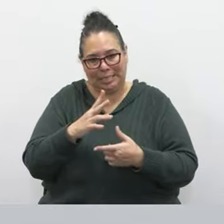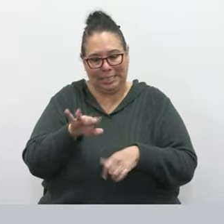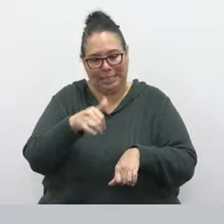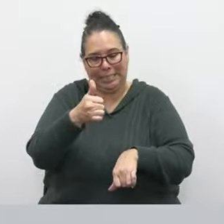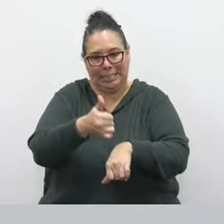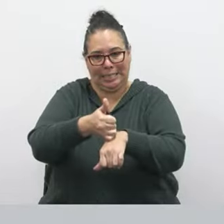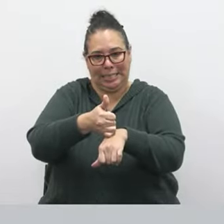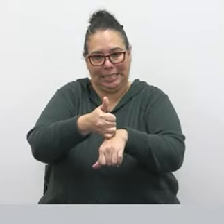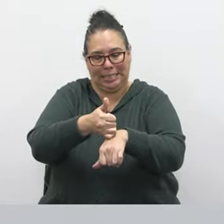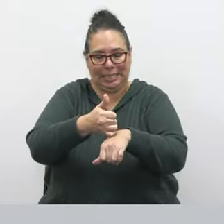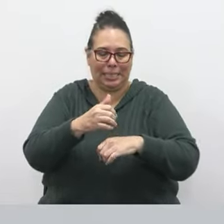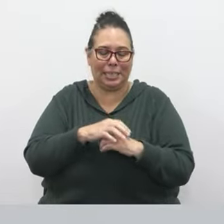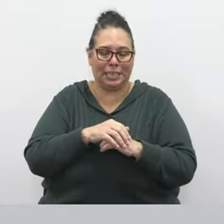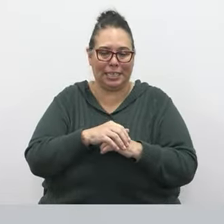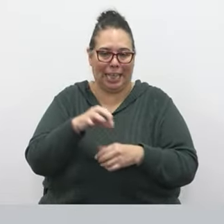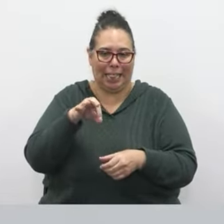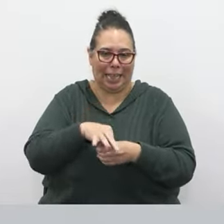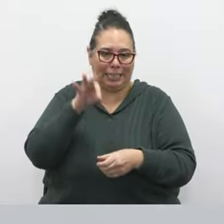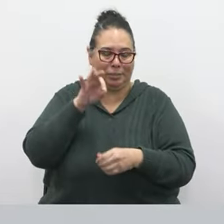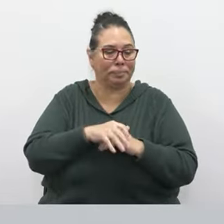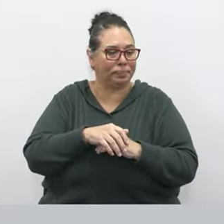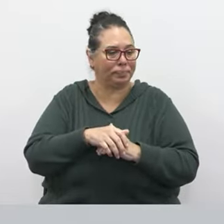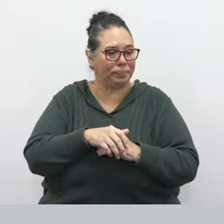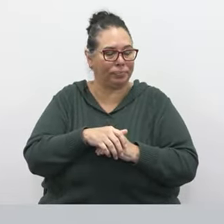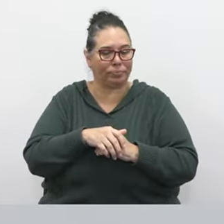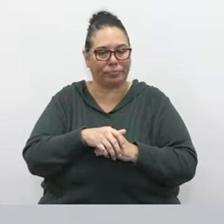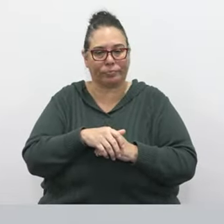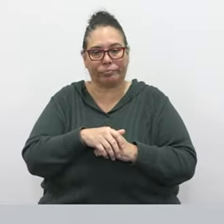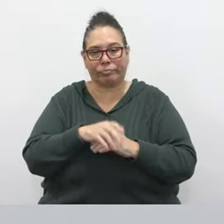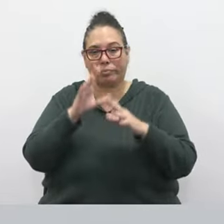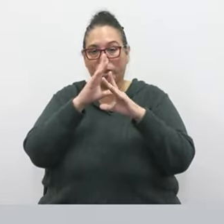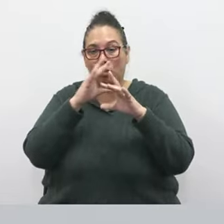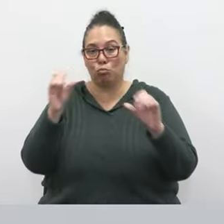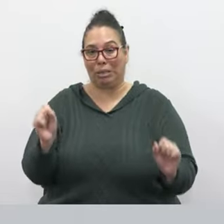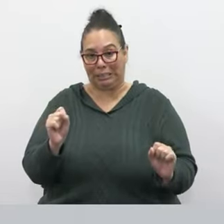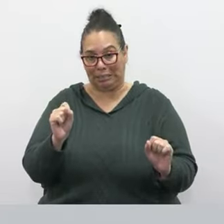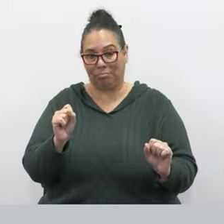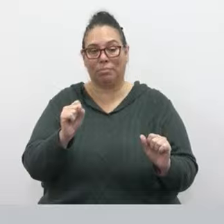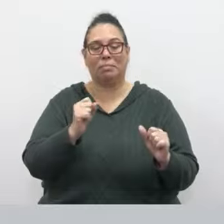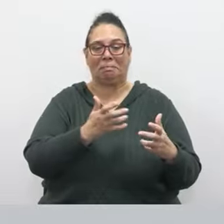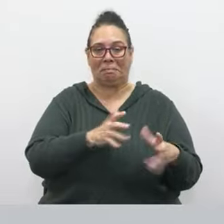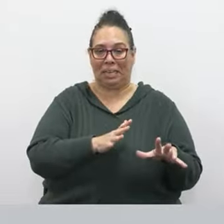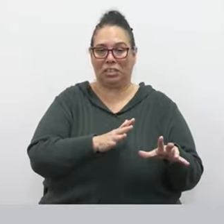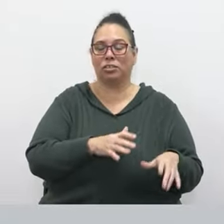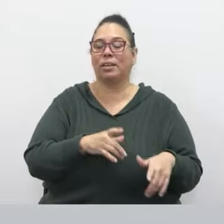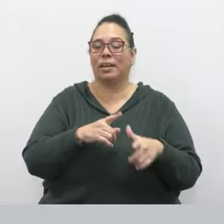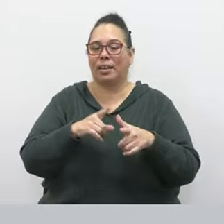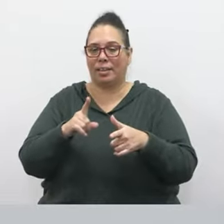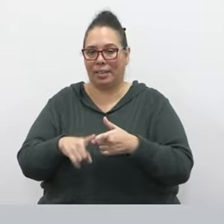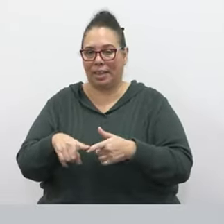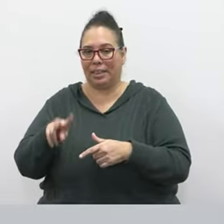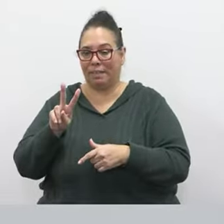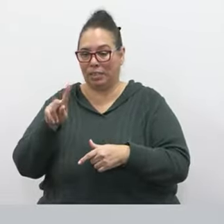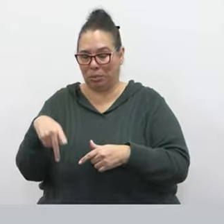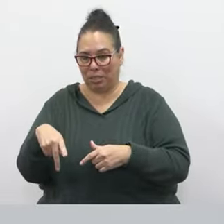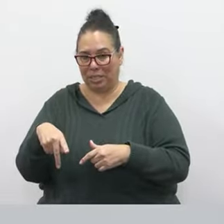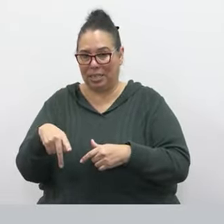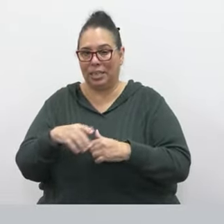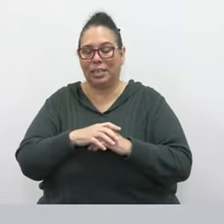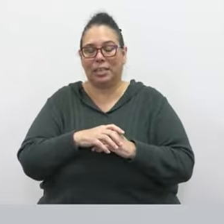or elected president. Once the president is nominated, you would then move forward. The president would then be